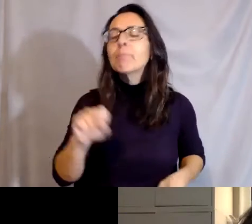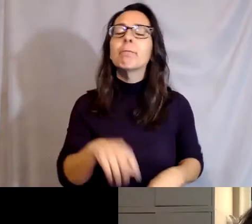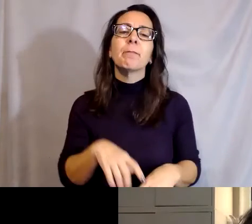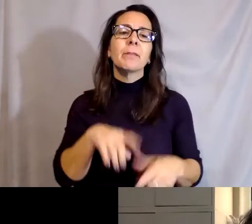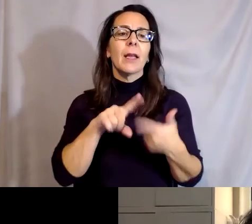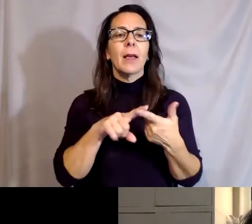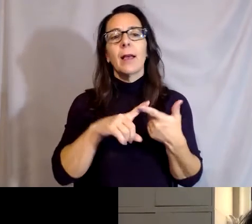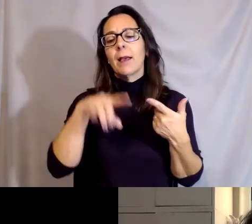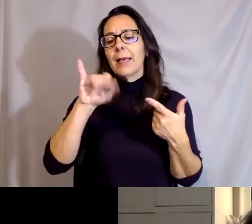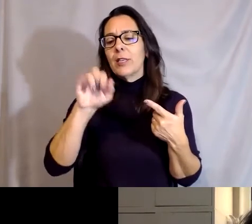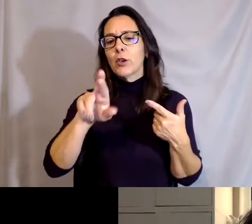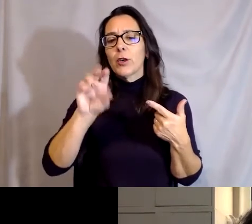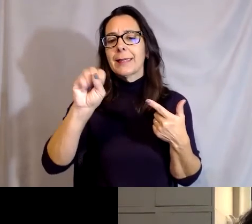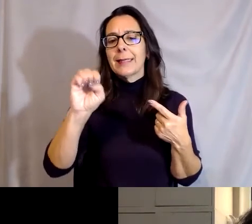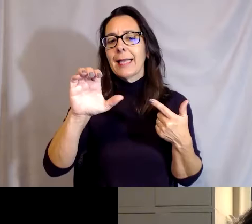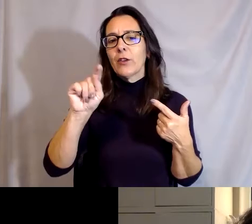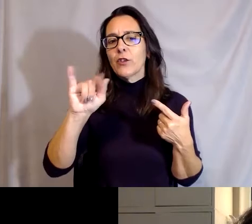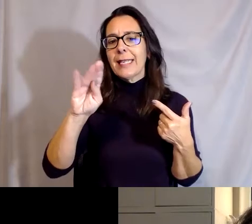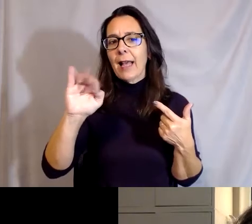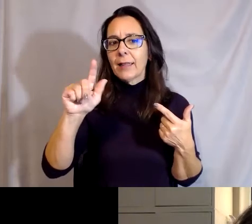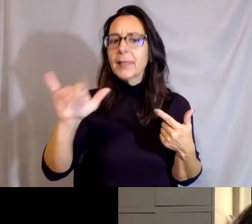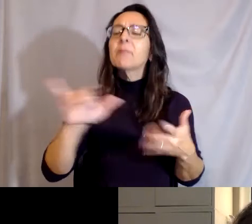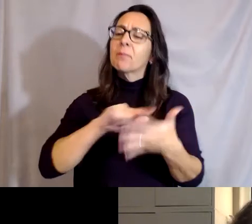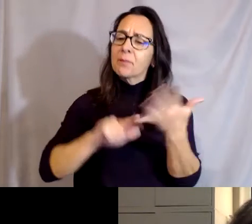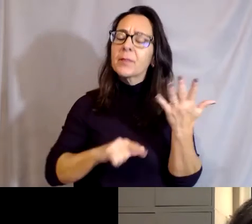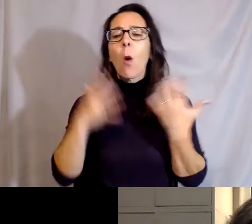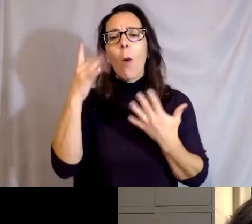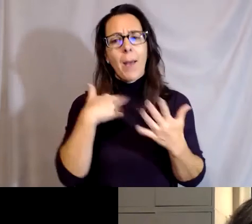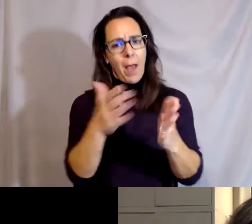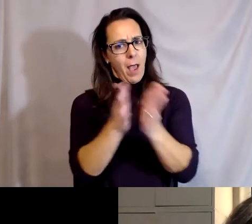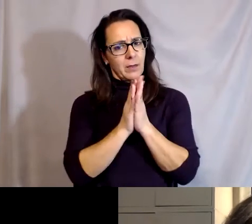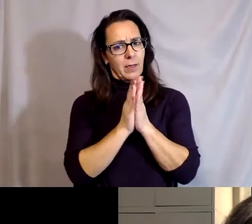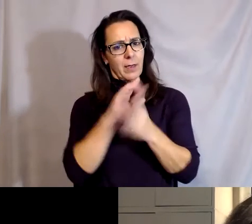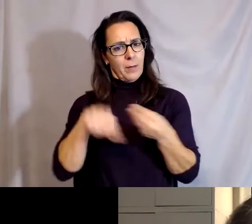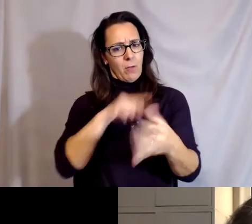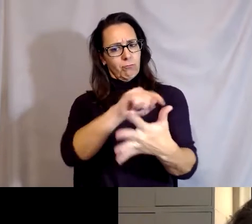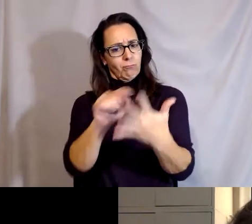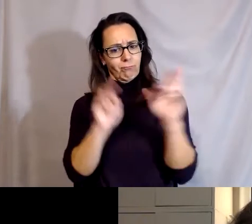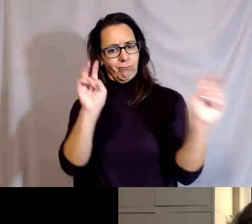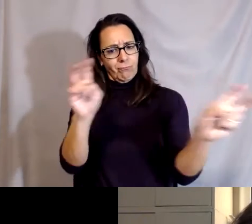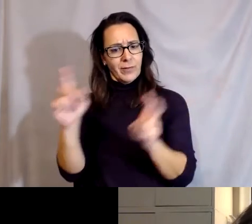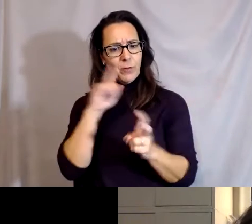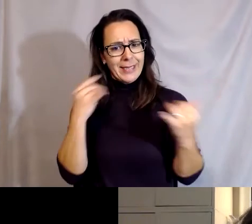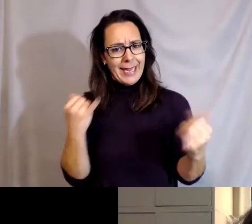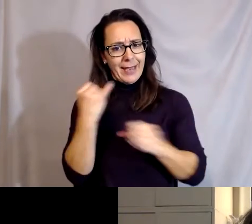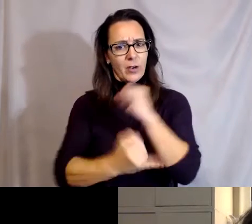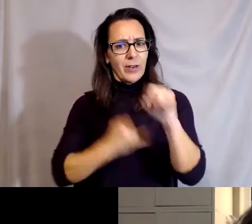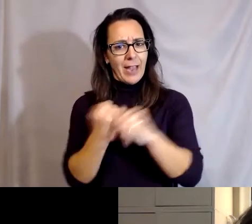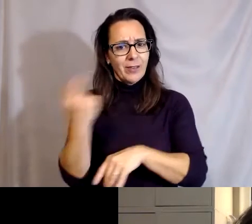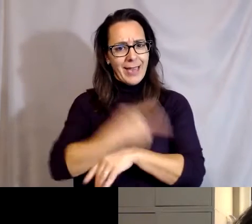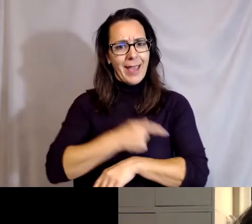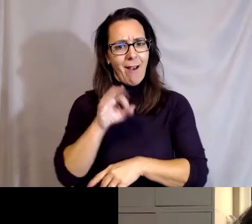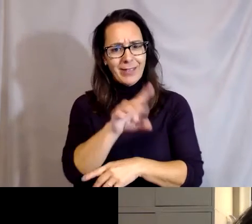Why am I asking about these things on today's celebration for the International Day of Disabilities? Well, you know, the UN this year is